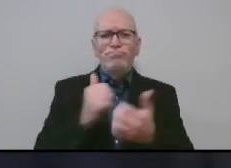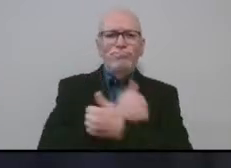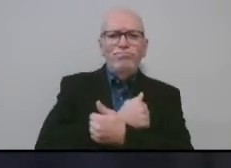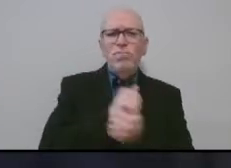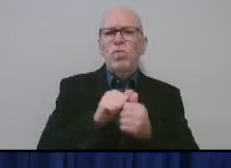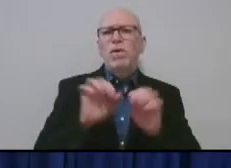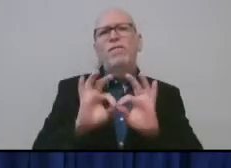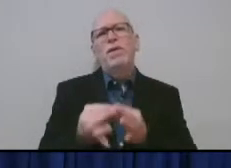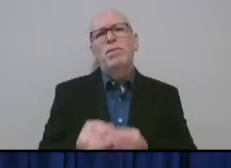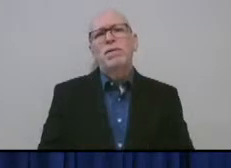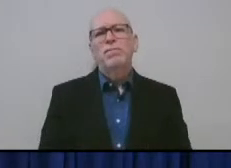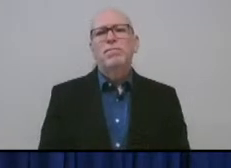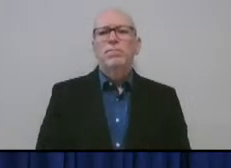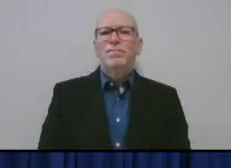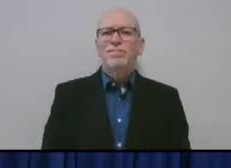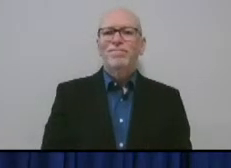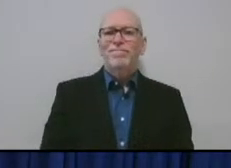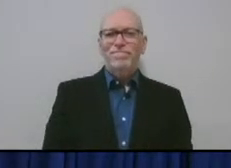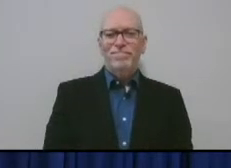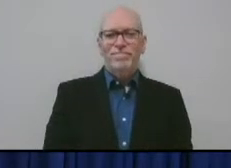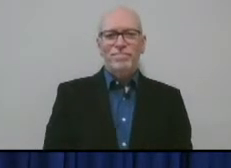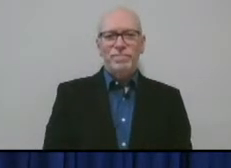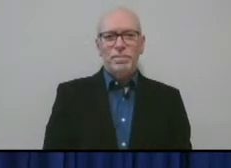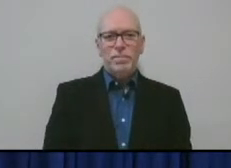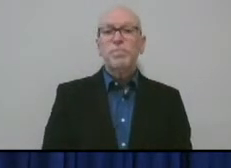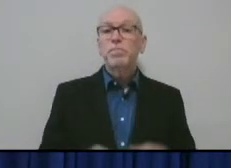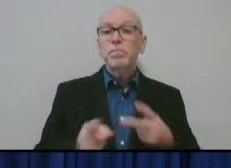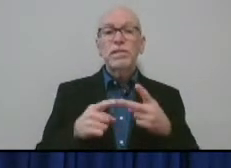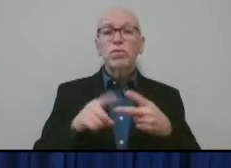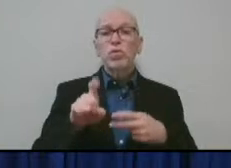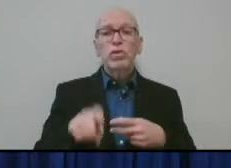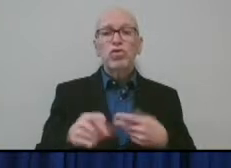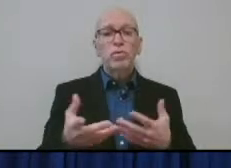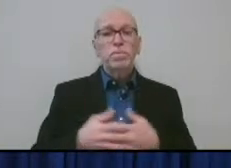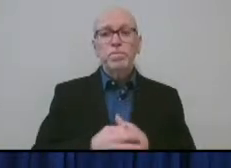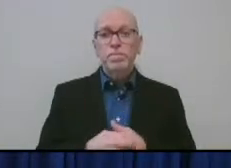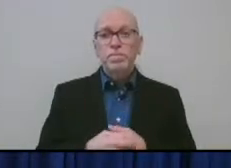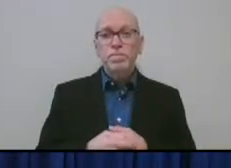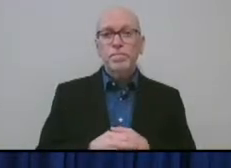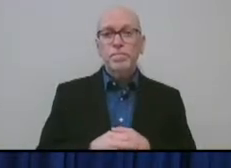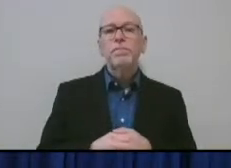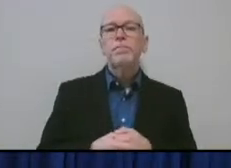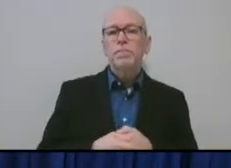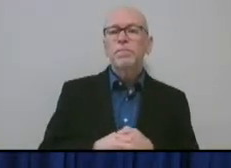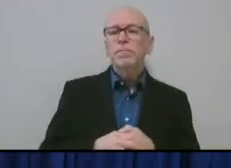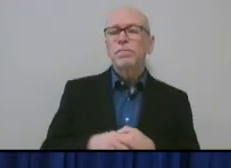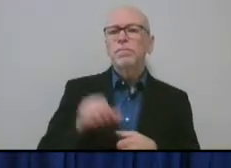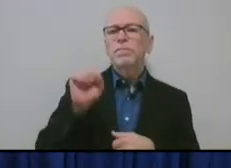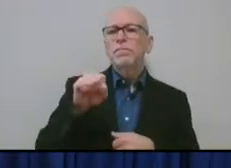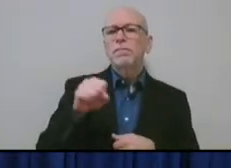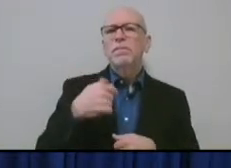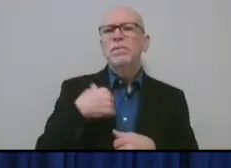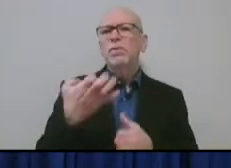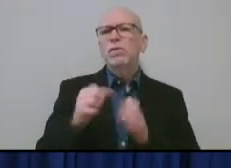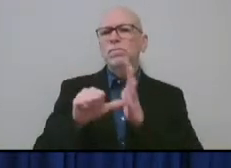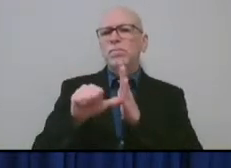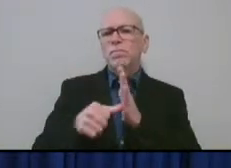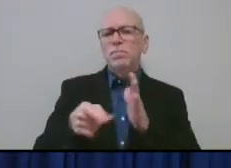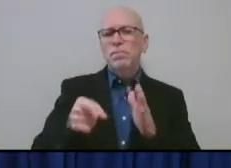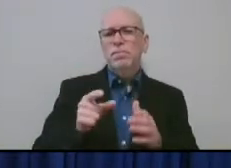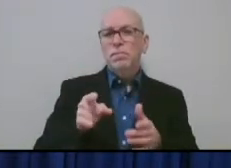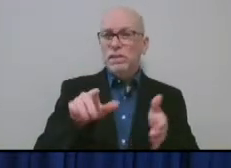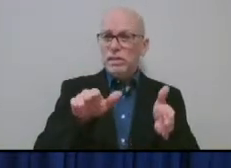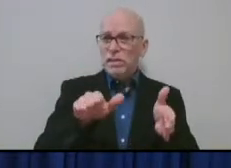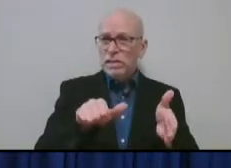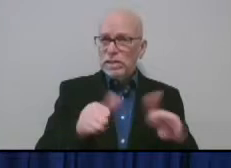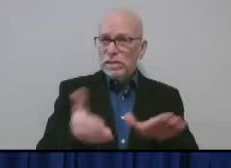families. You had another question, Whitney? Yes, and I just wanted to kind of emphasize our deaths